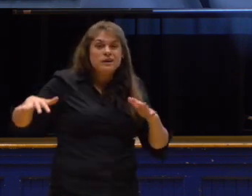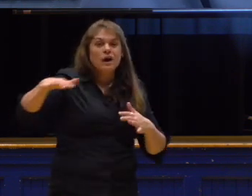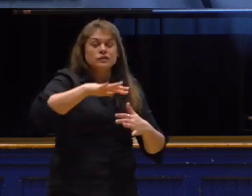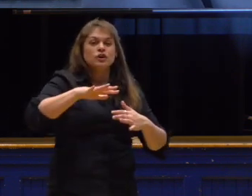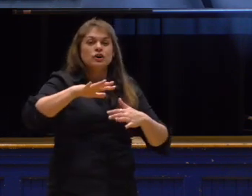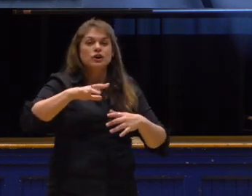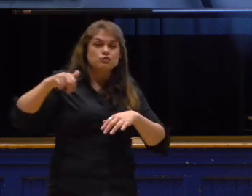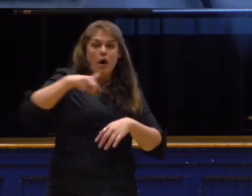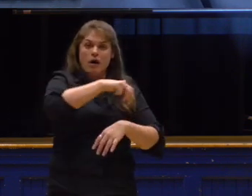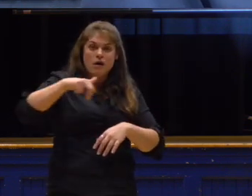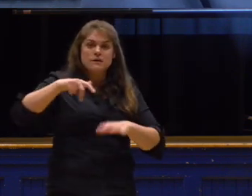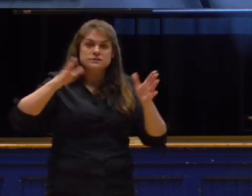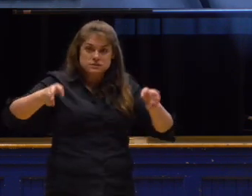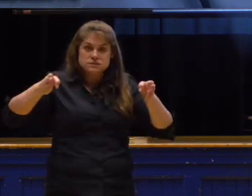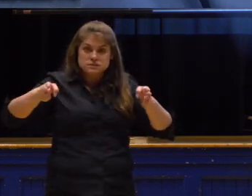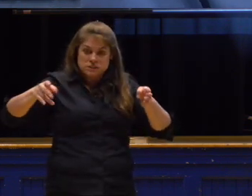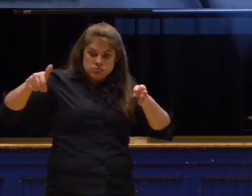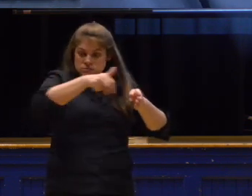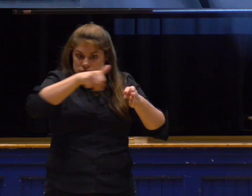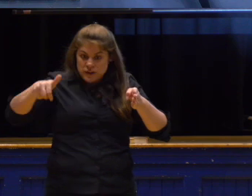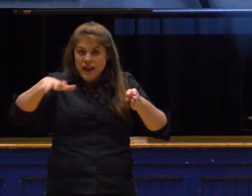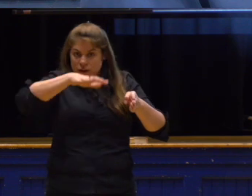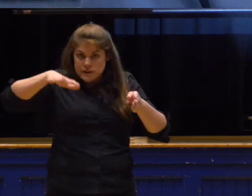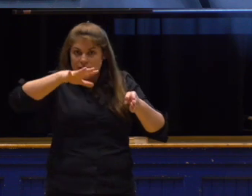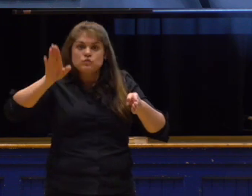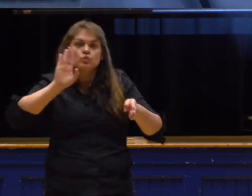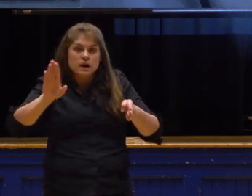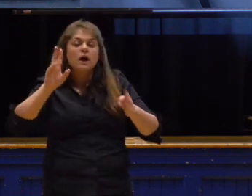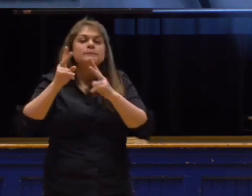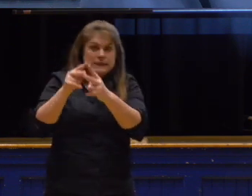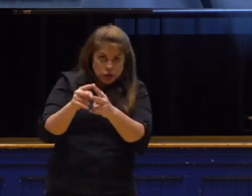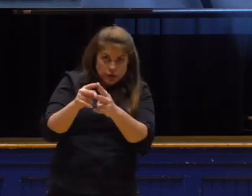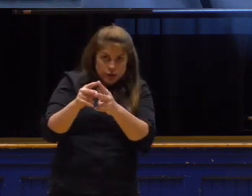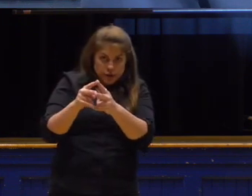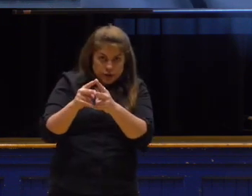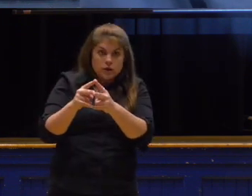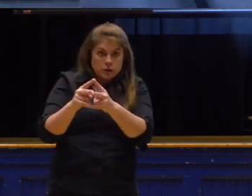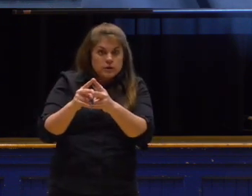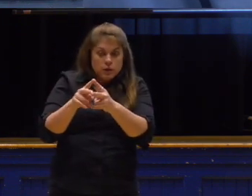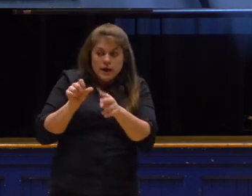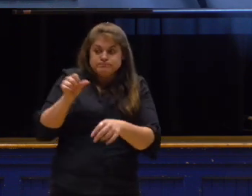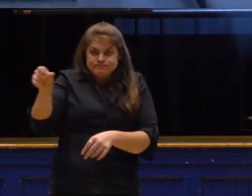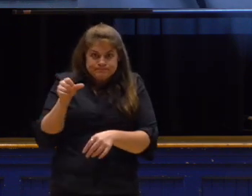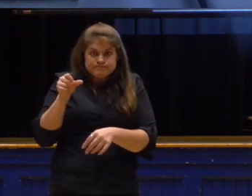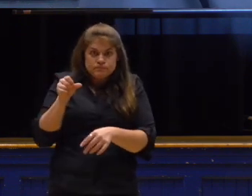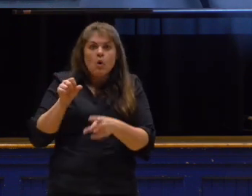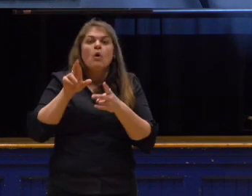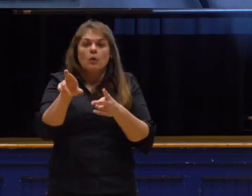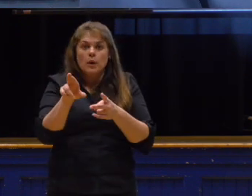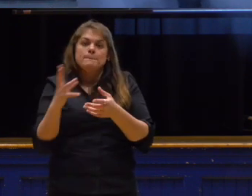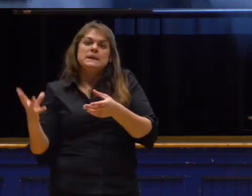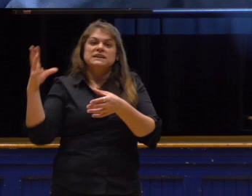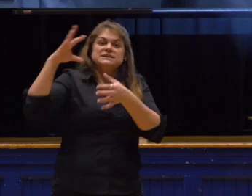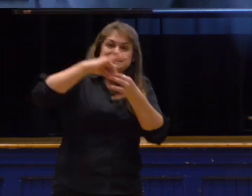other locations in the city, in the project that are going to have crosswalks will all either be the beacons, as I've talked about, or